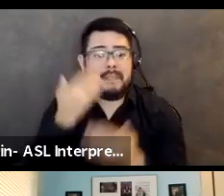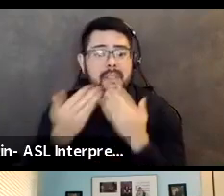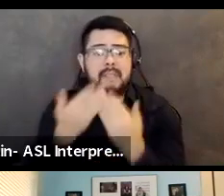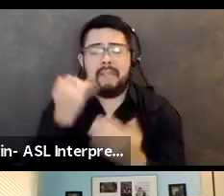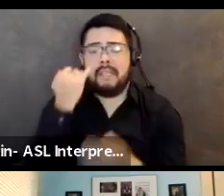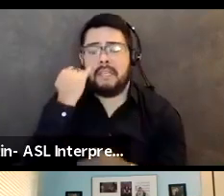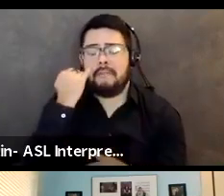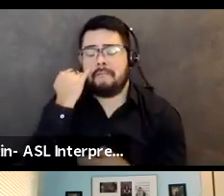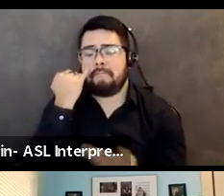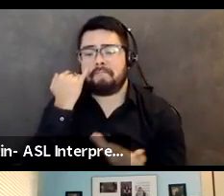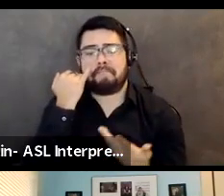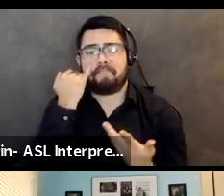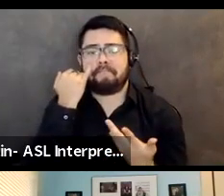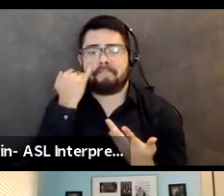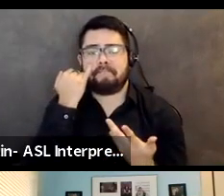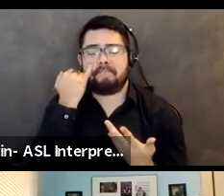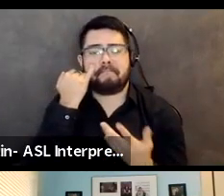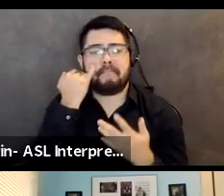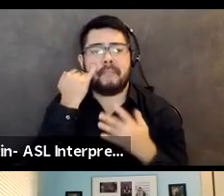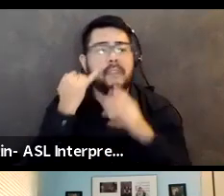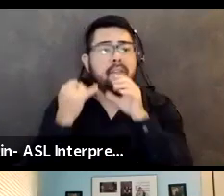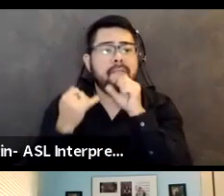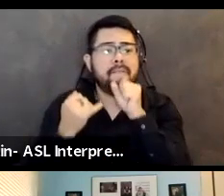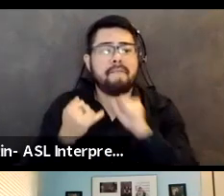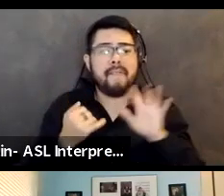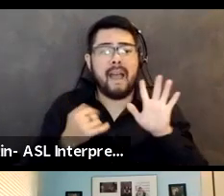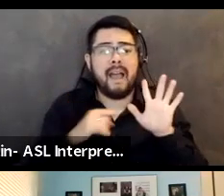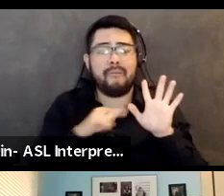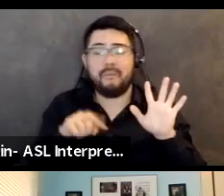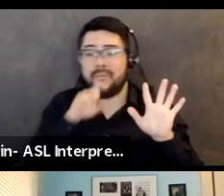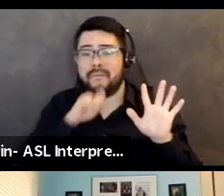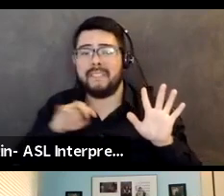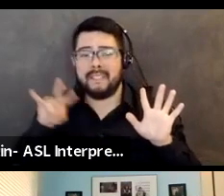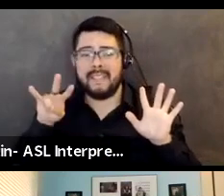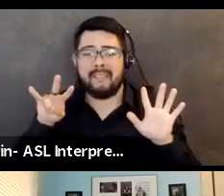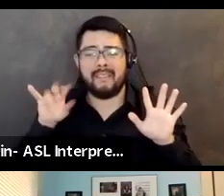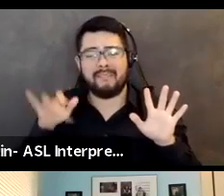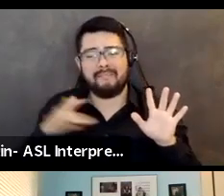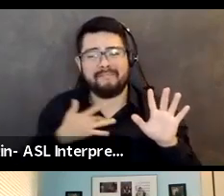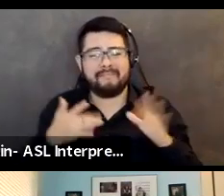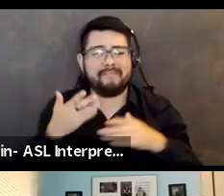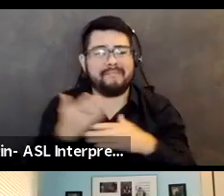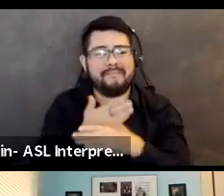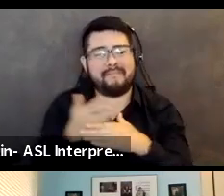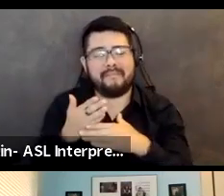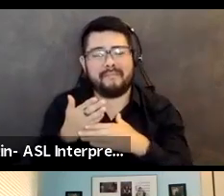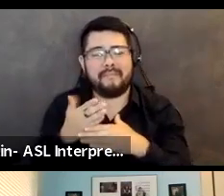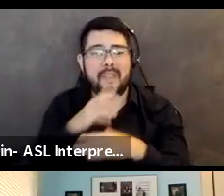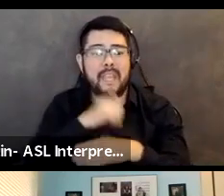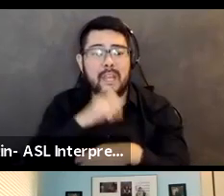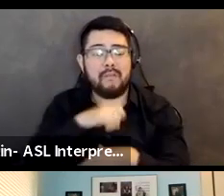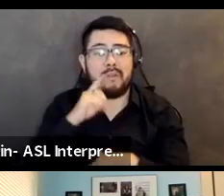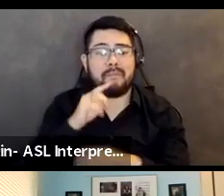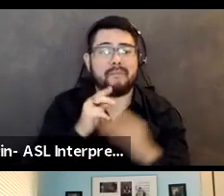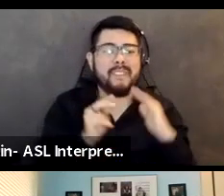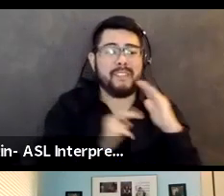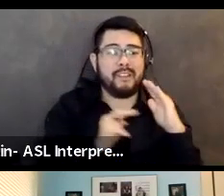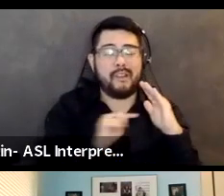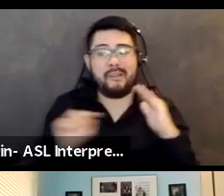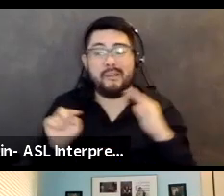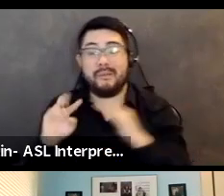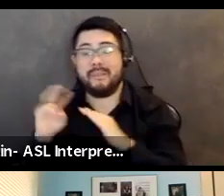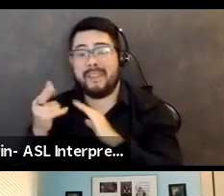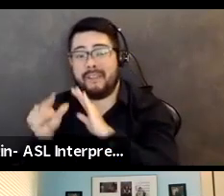seven uh five to eight to seven-year-olds which is more or less the average age of congratulations to the second grade